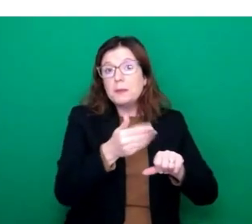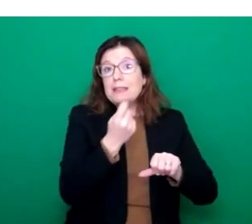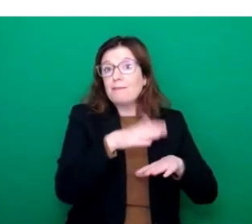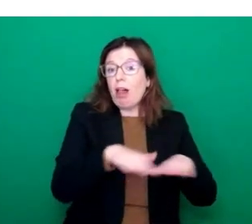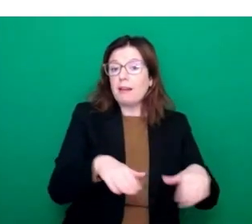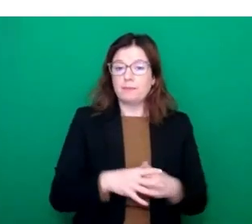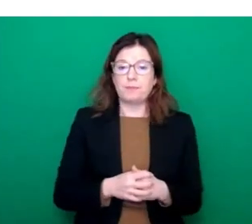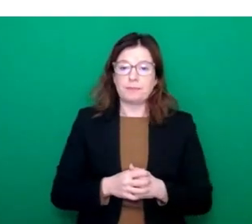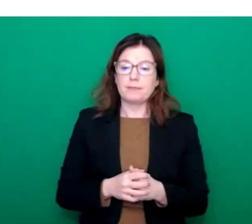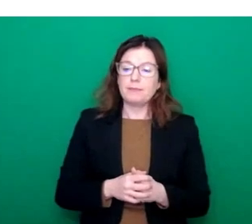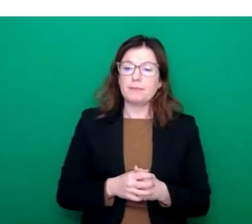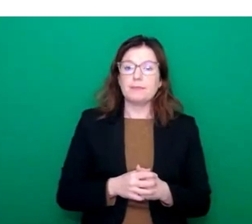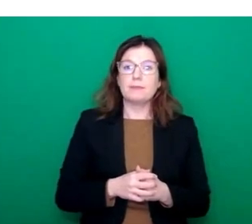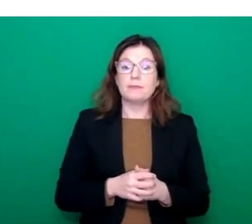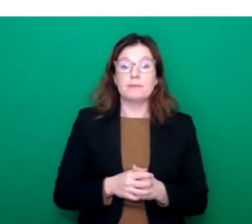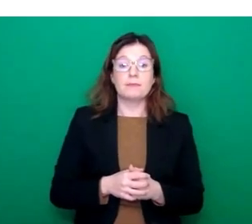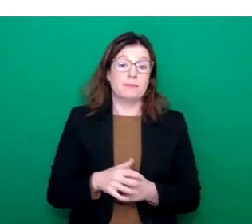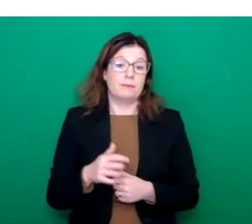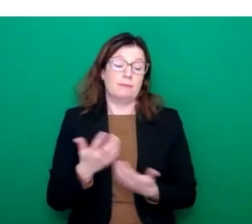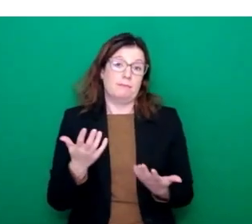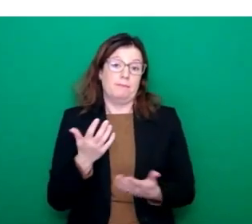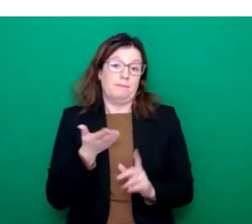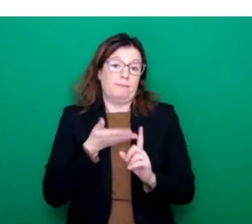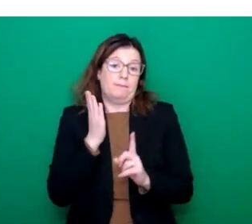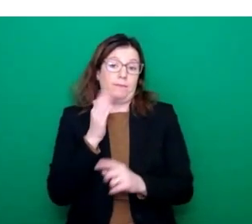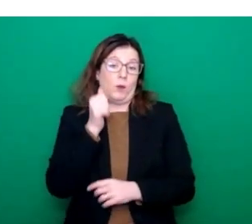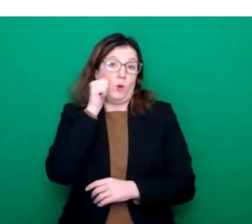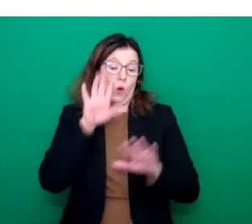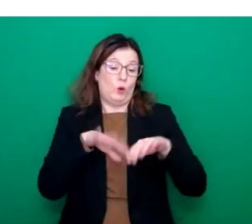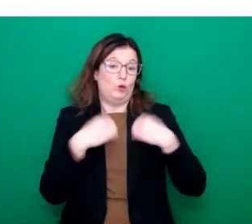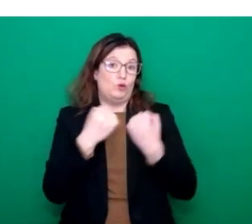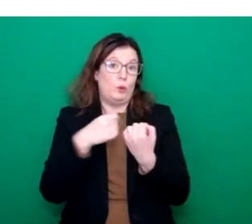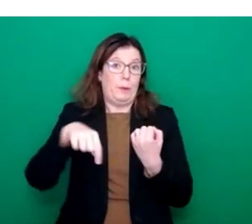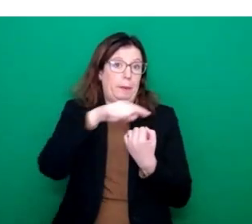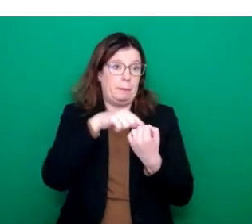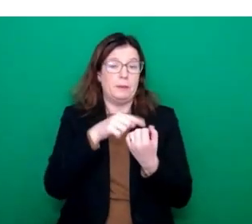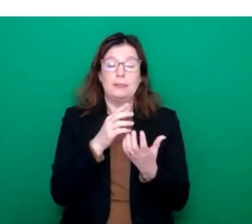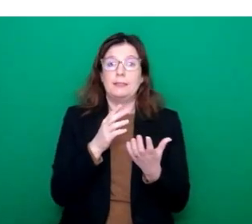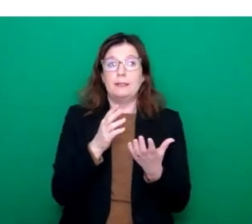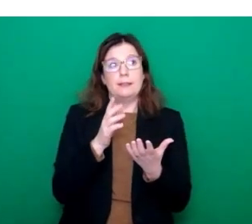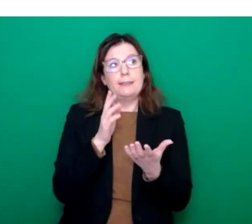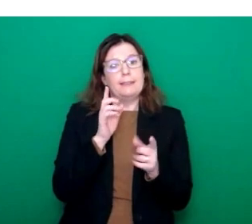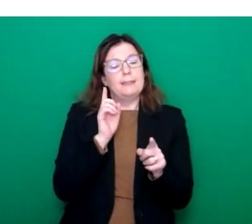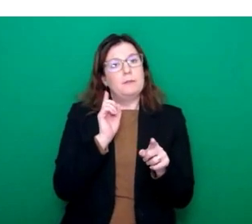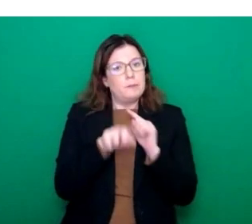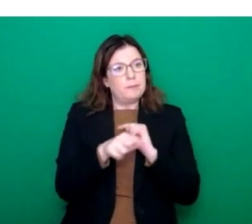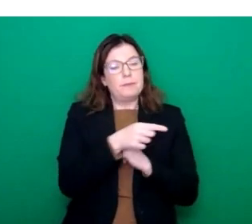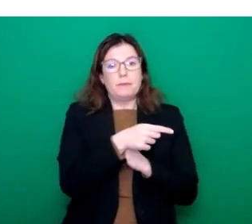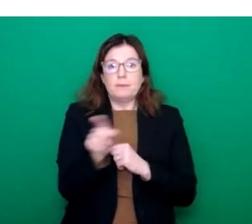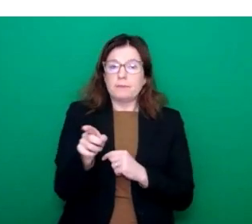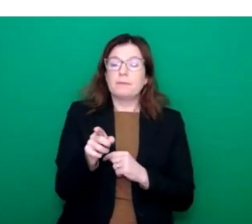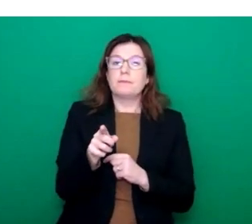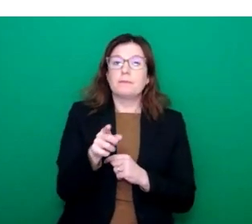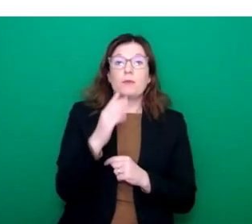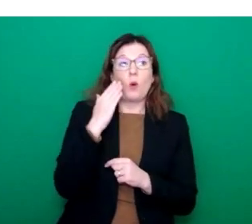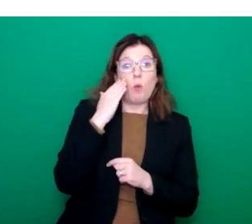However, we know that those taking up our group programs, which is our main offering, tend to be more likely to be